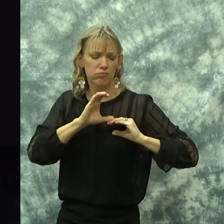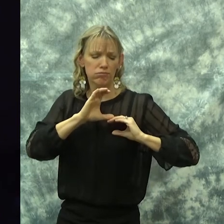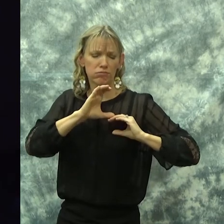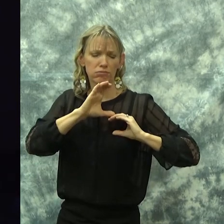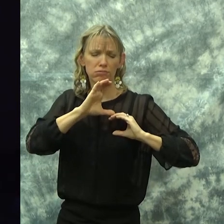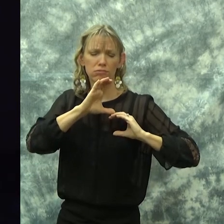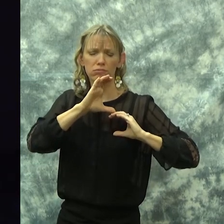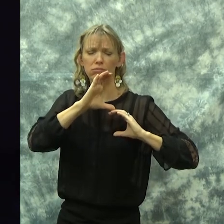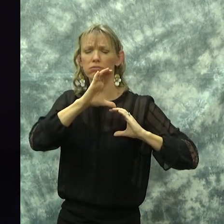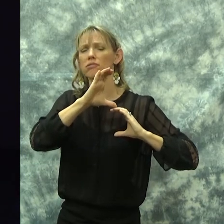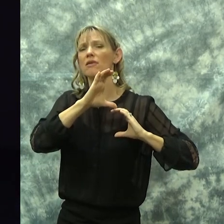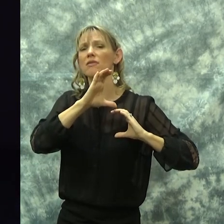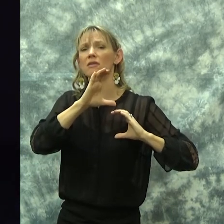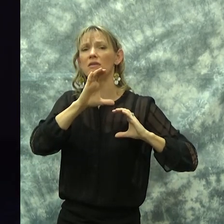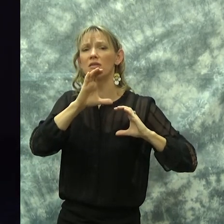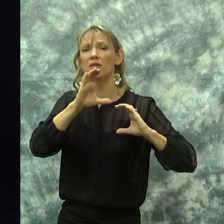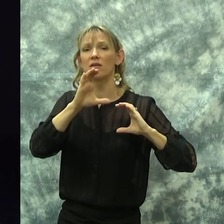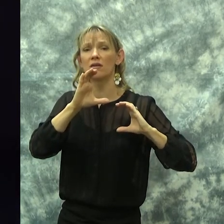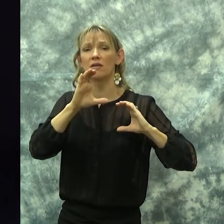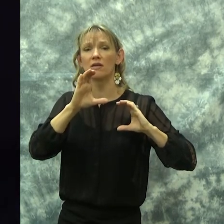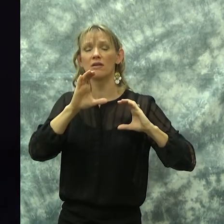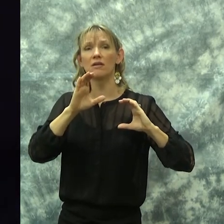faith.